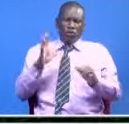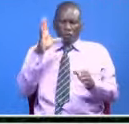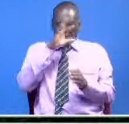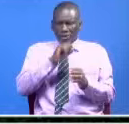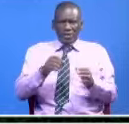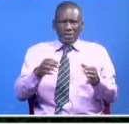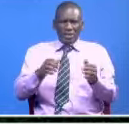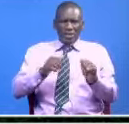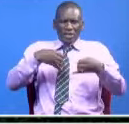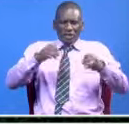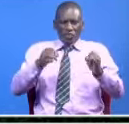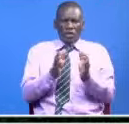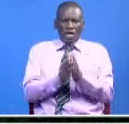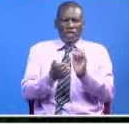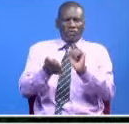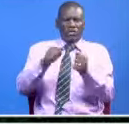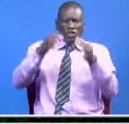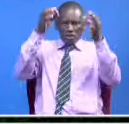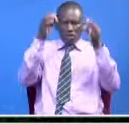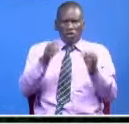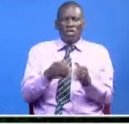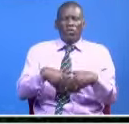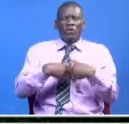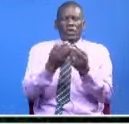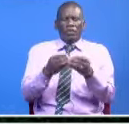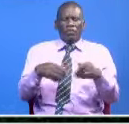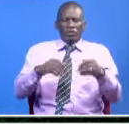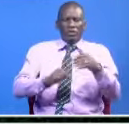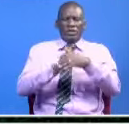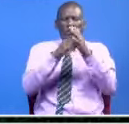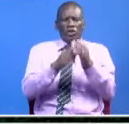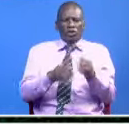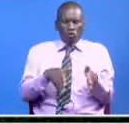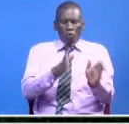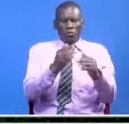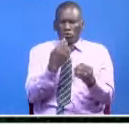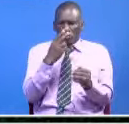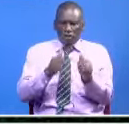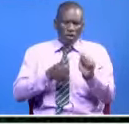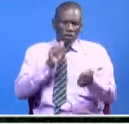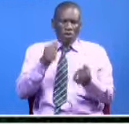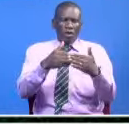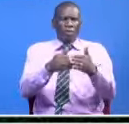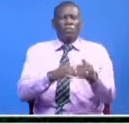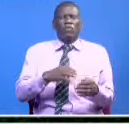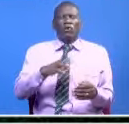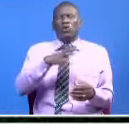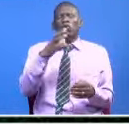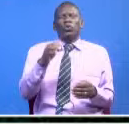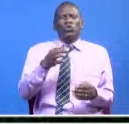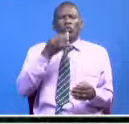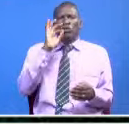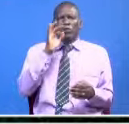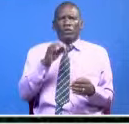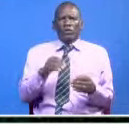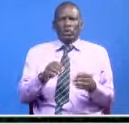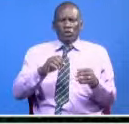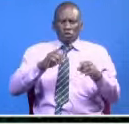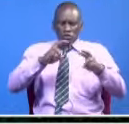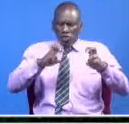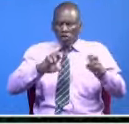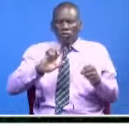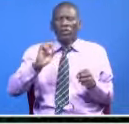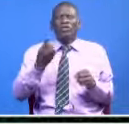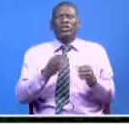decision and will now grant fans the opportunity to watch him race before he heads to Paris to hunt for his first Olympic